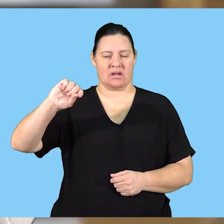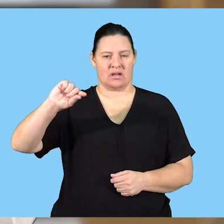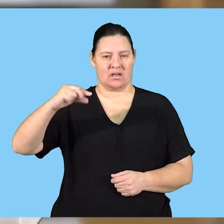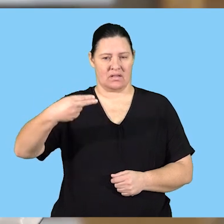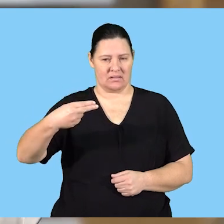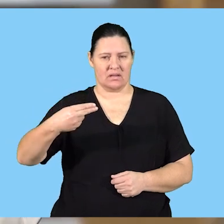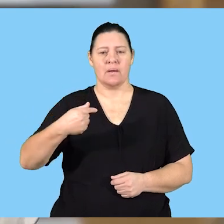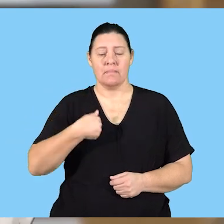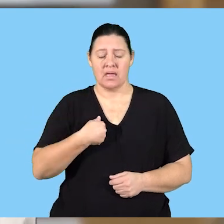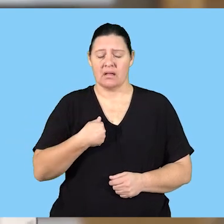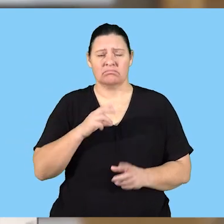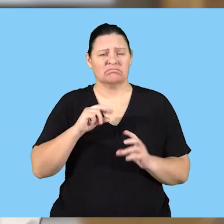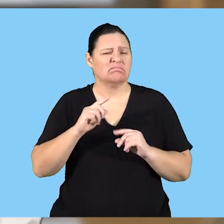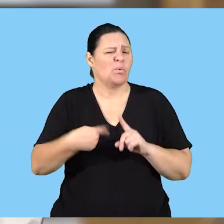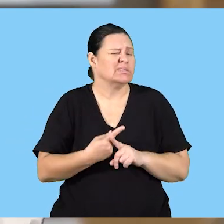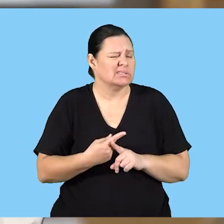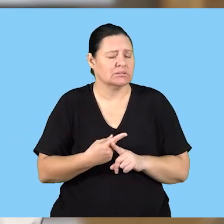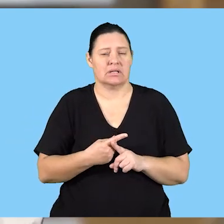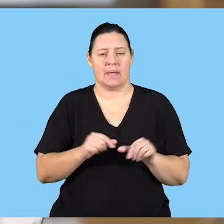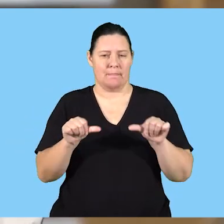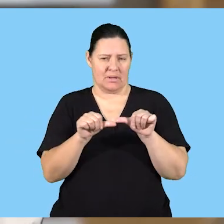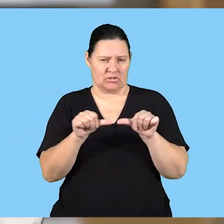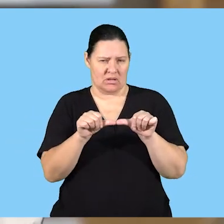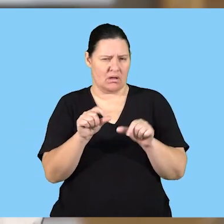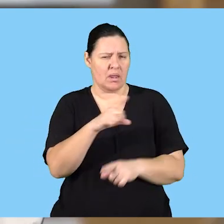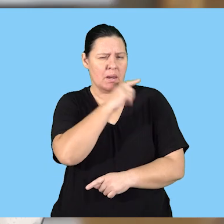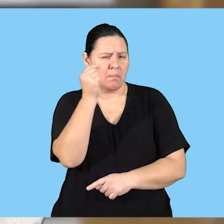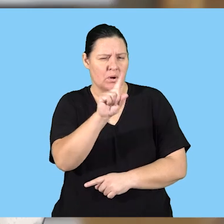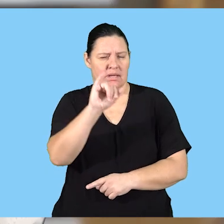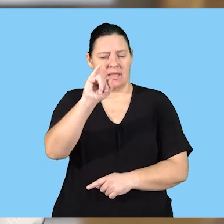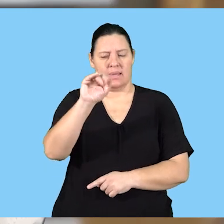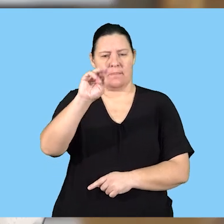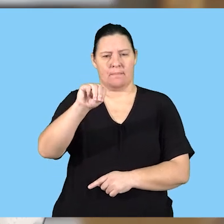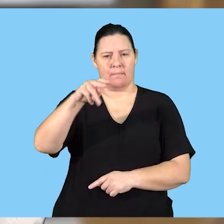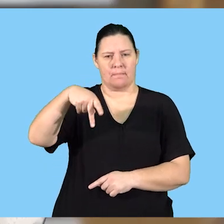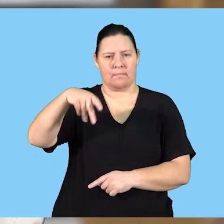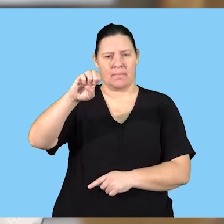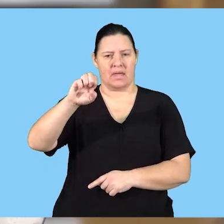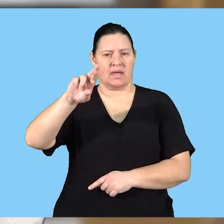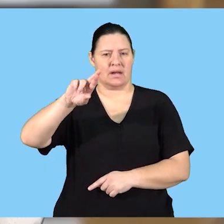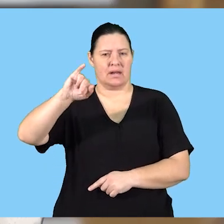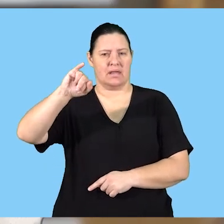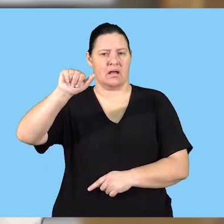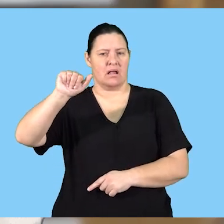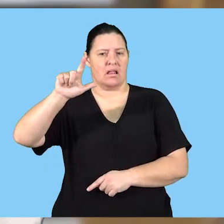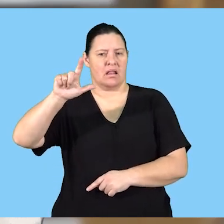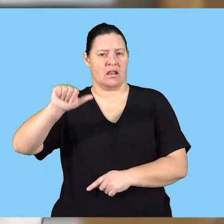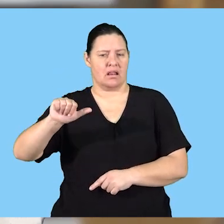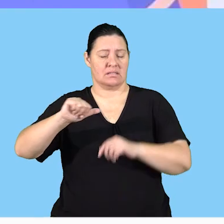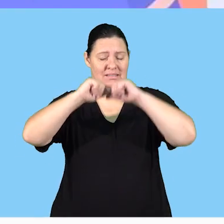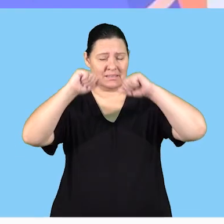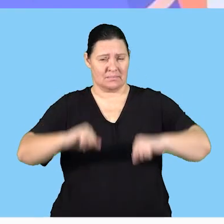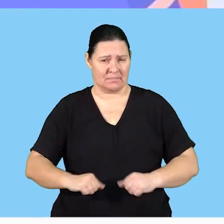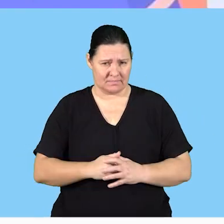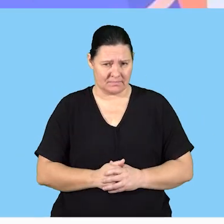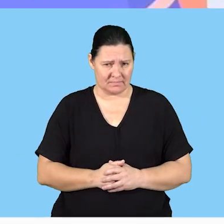measurement, but more specifically on the imperial system. But just before I do that, let me quickly check with you.